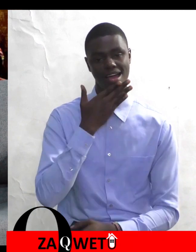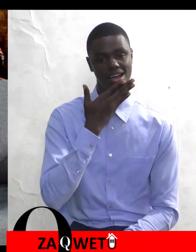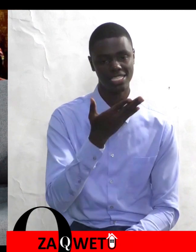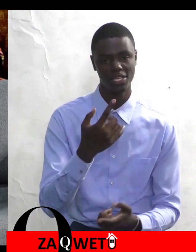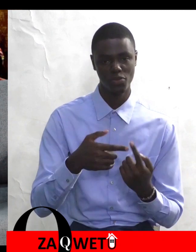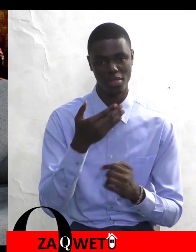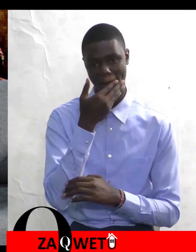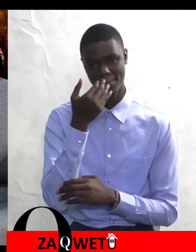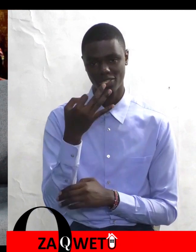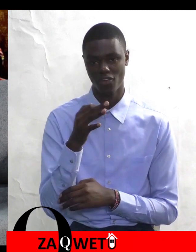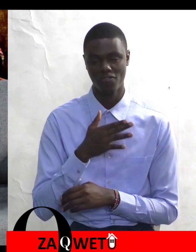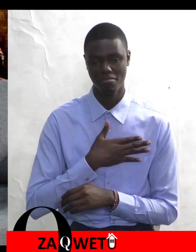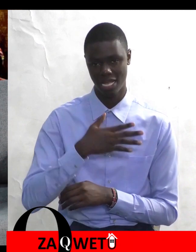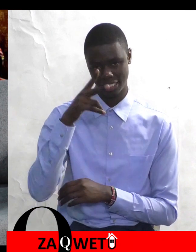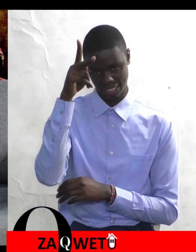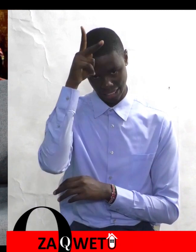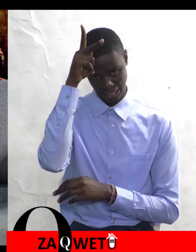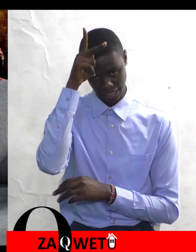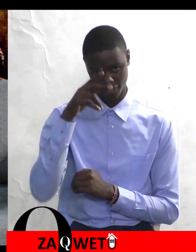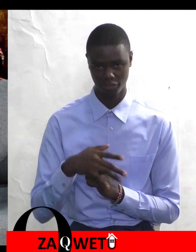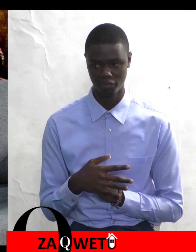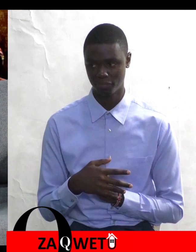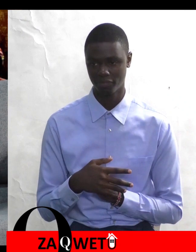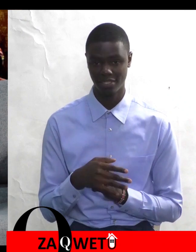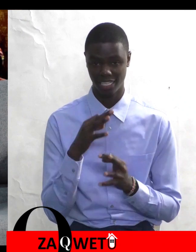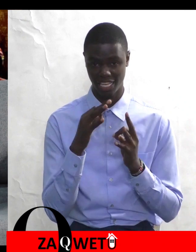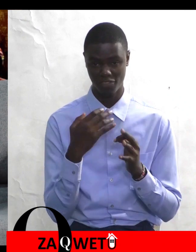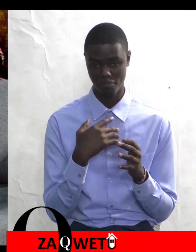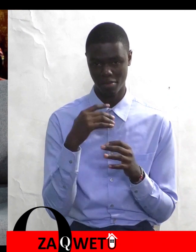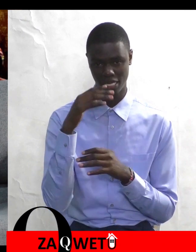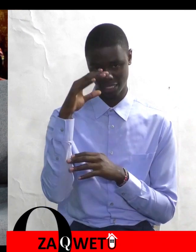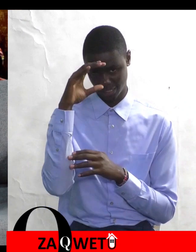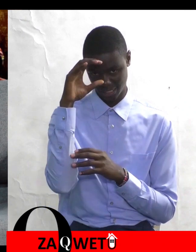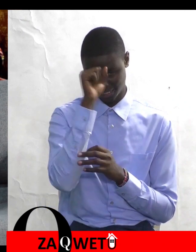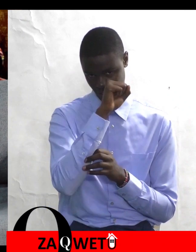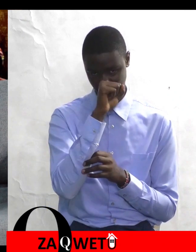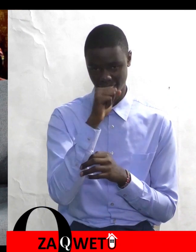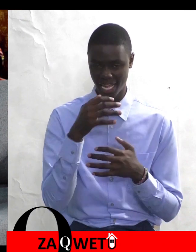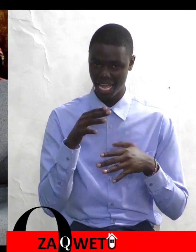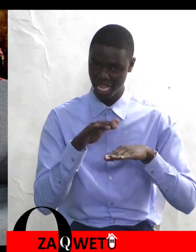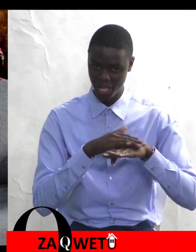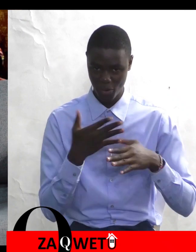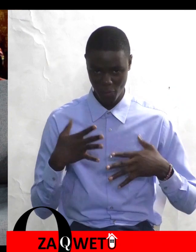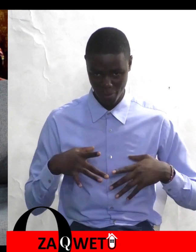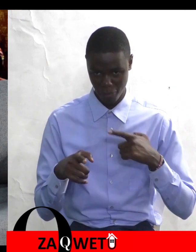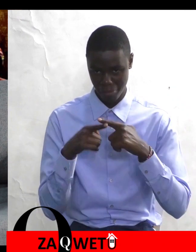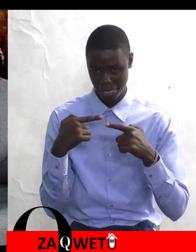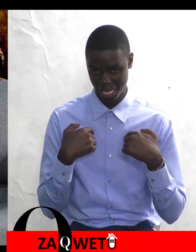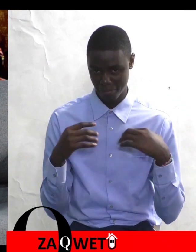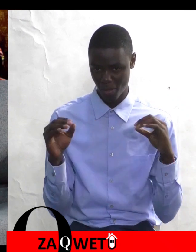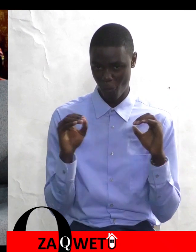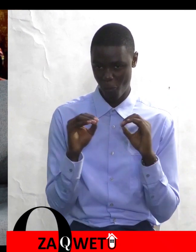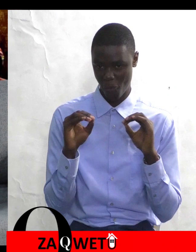I'm a Nairobi girl. Uh-huh. So I will answer to the best of my knowledge. Uh-huh. So nikikosea, uh-huh. Adwanyo ba